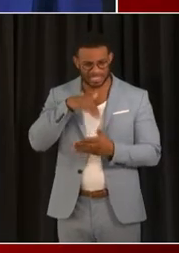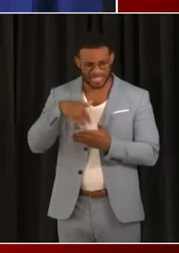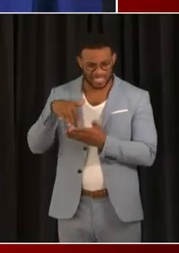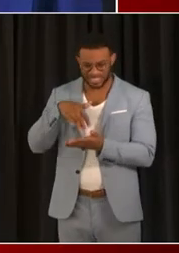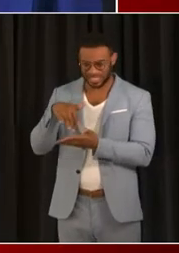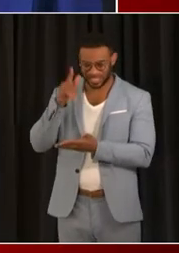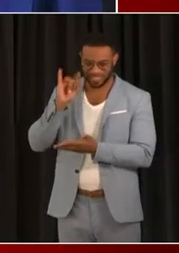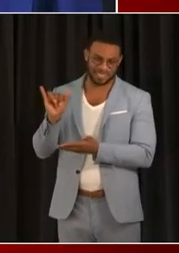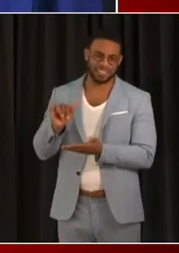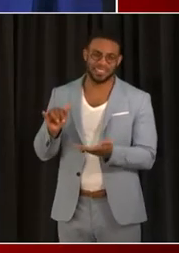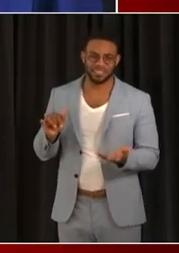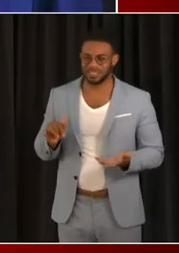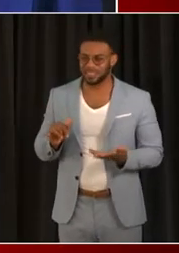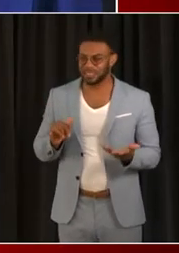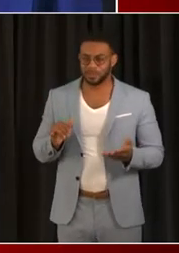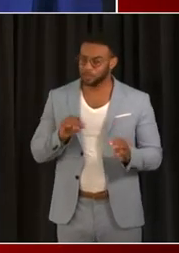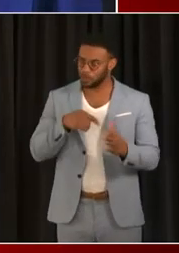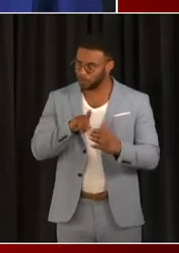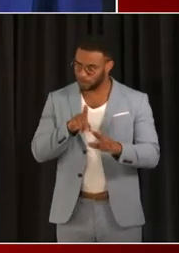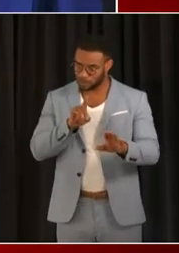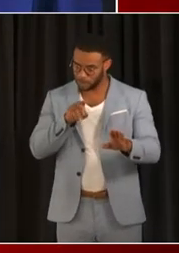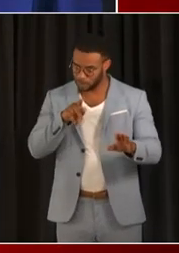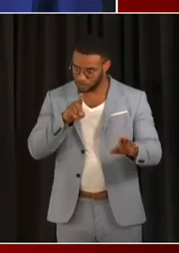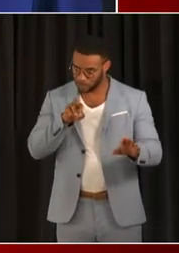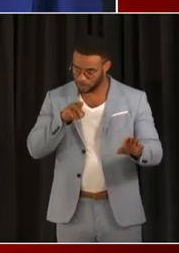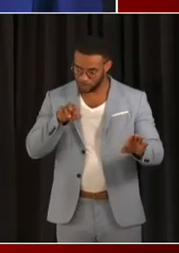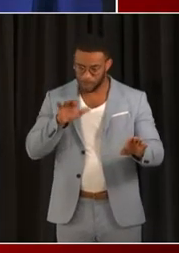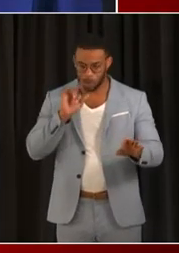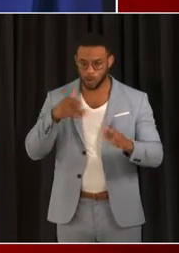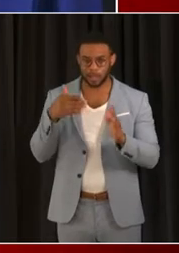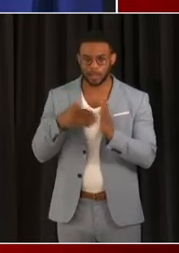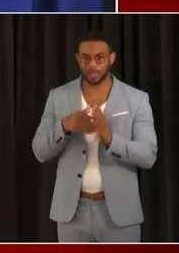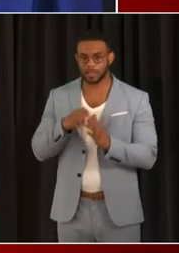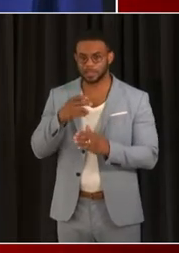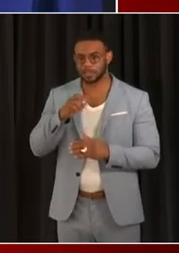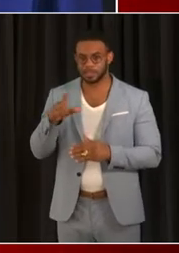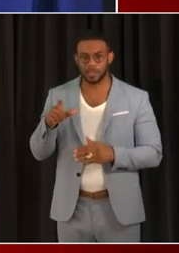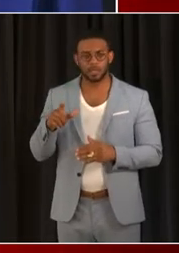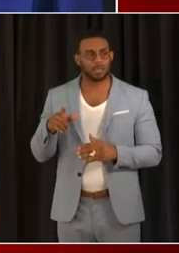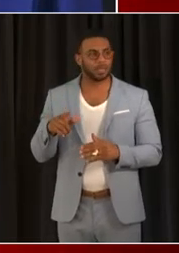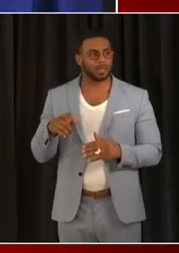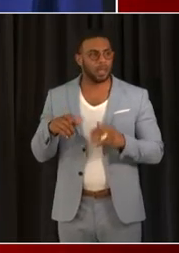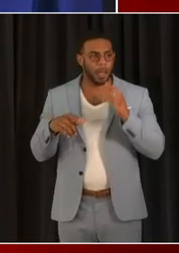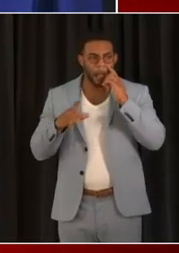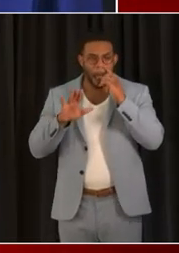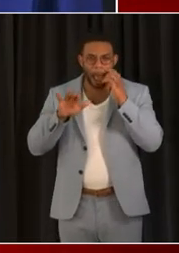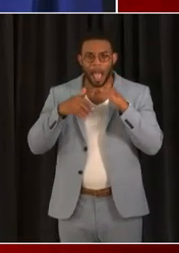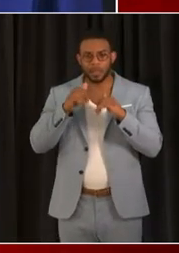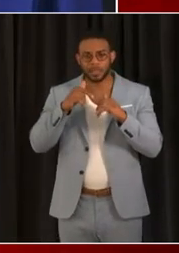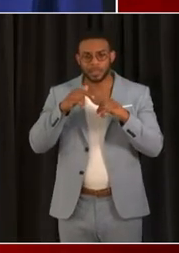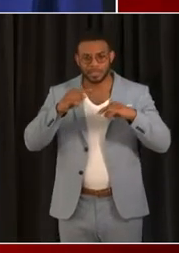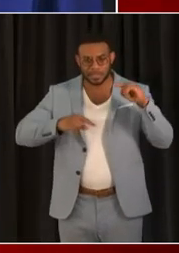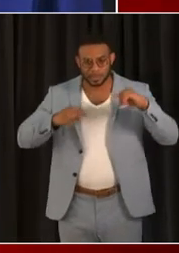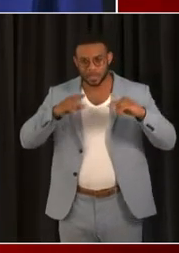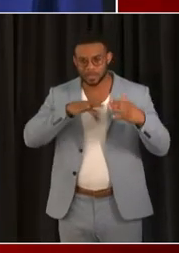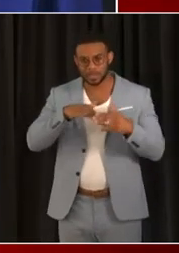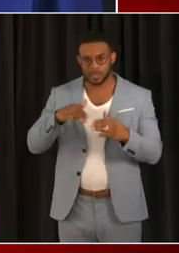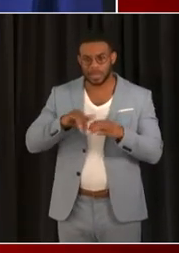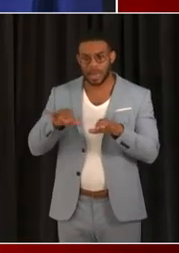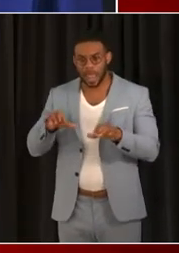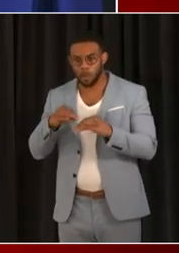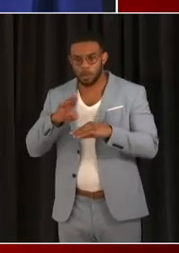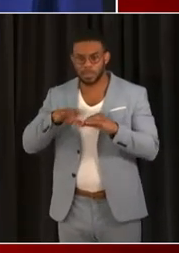study, they think it's something, no offense, Dr. Perry, that goes and gets shelved. How is the Disparity Study an action